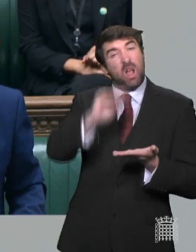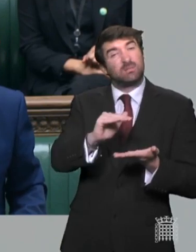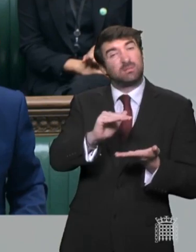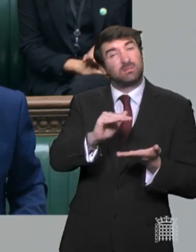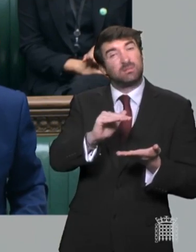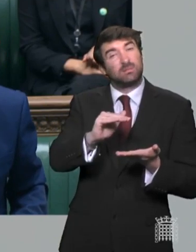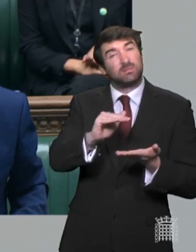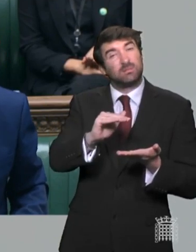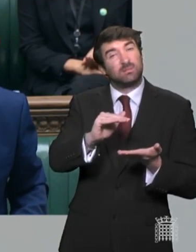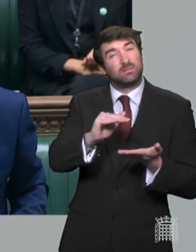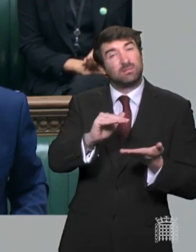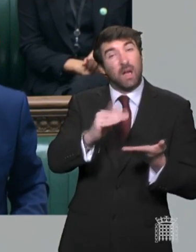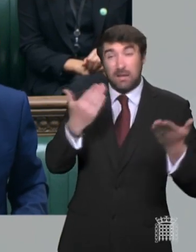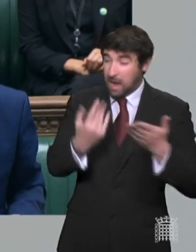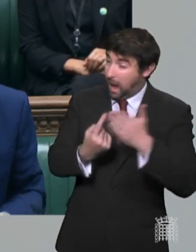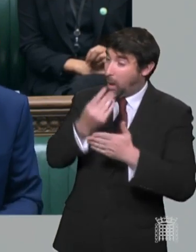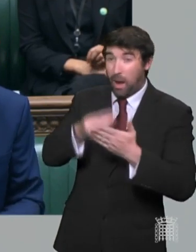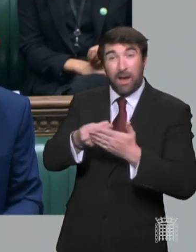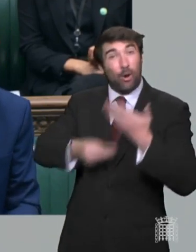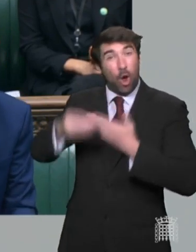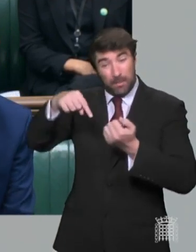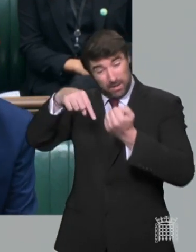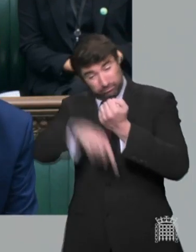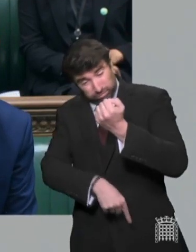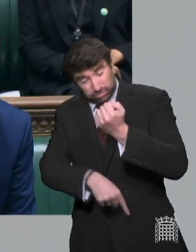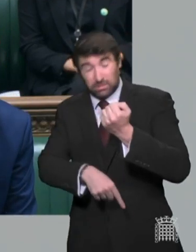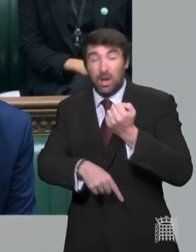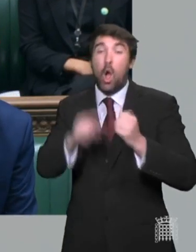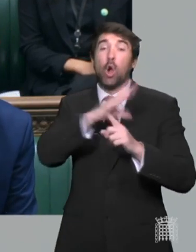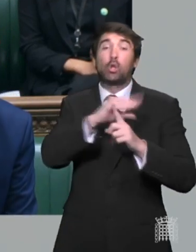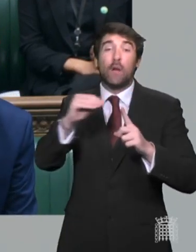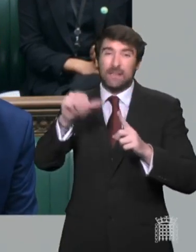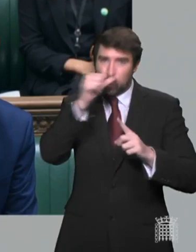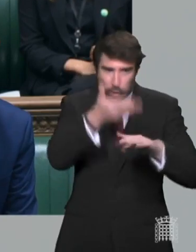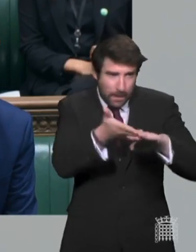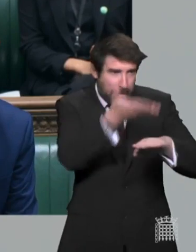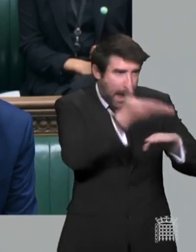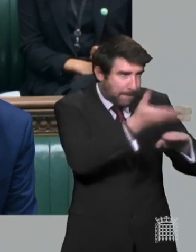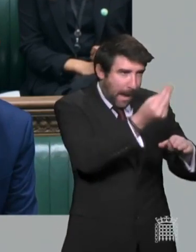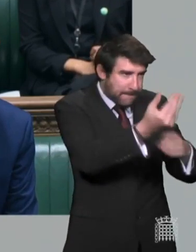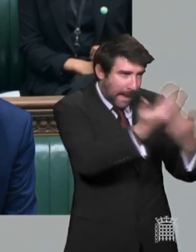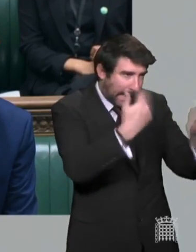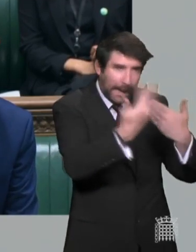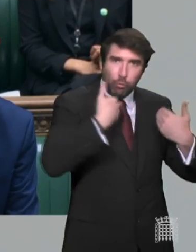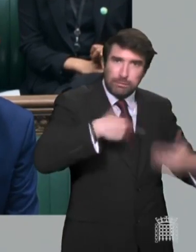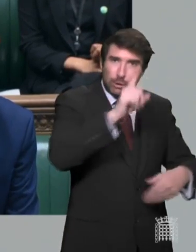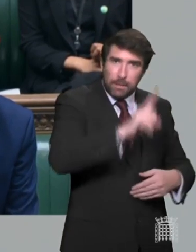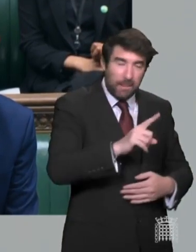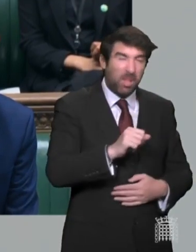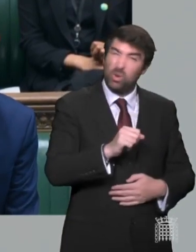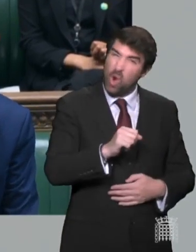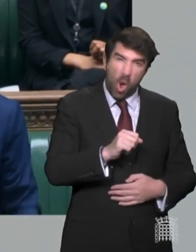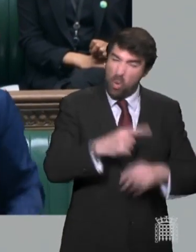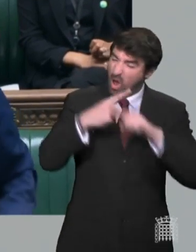they must cough up more tax. Isn't this the same old Tory party, always putting their rich mates and